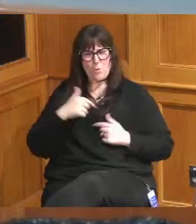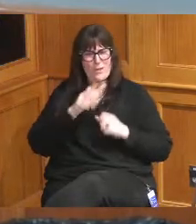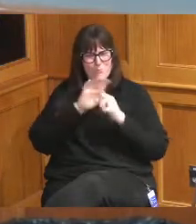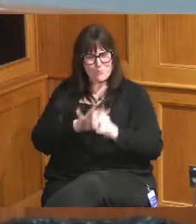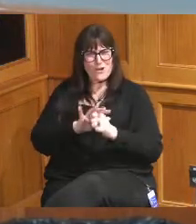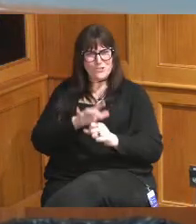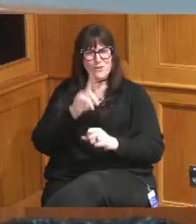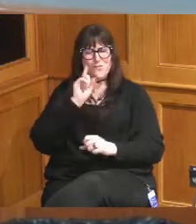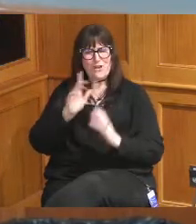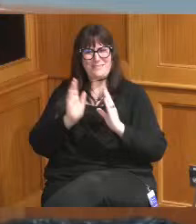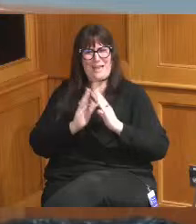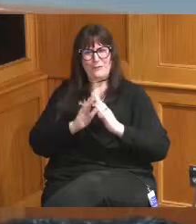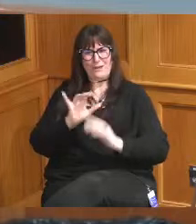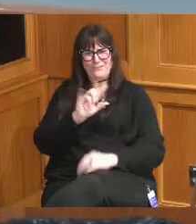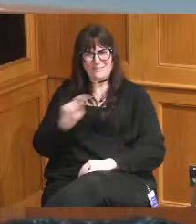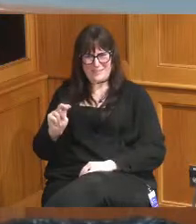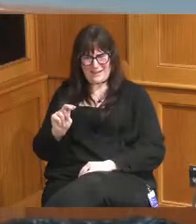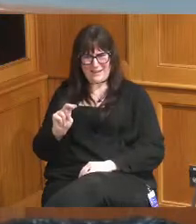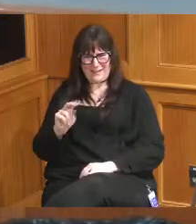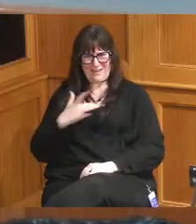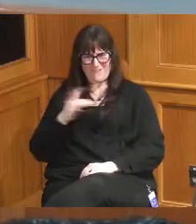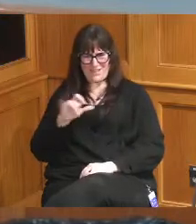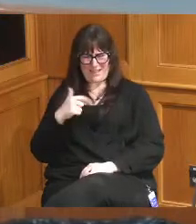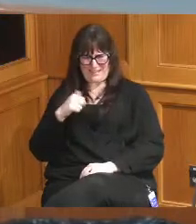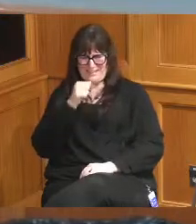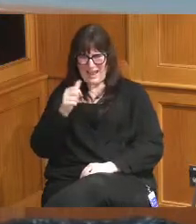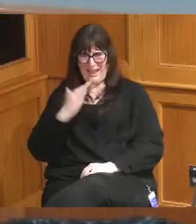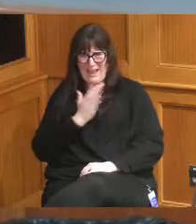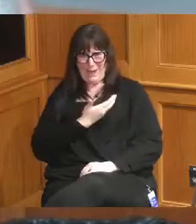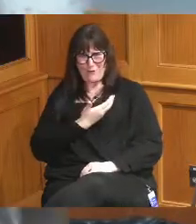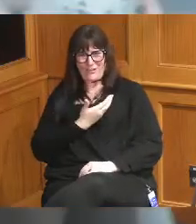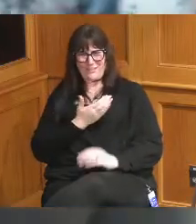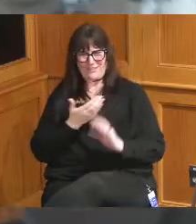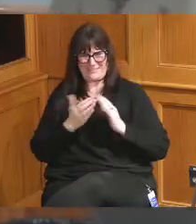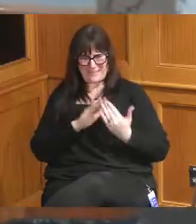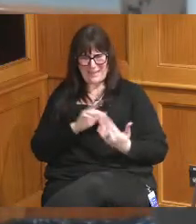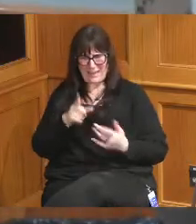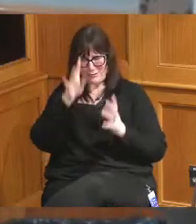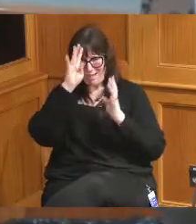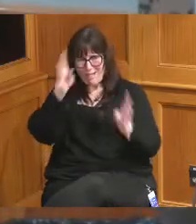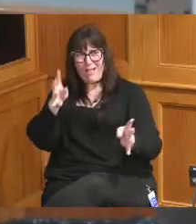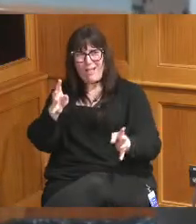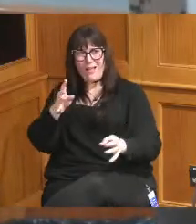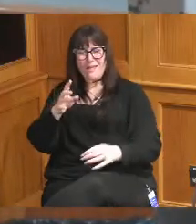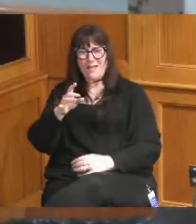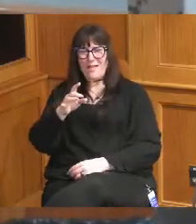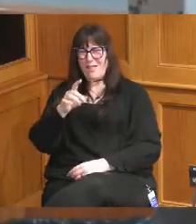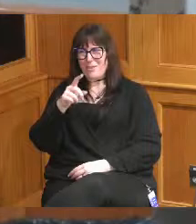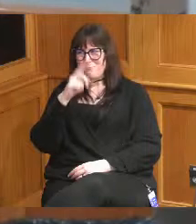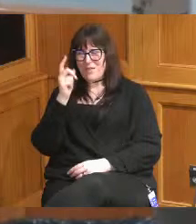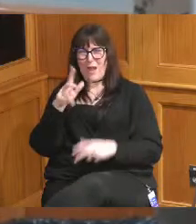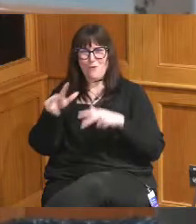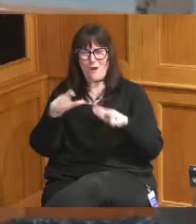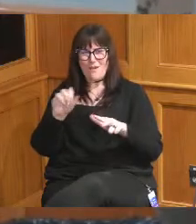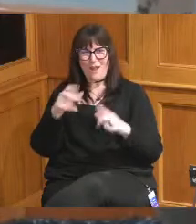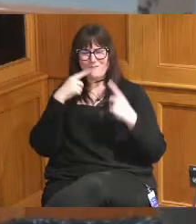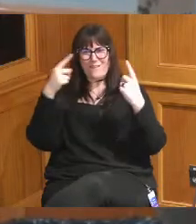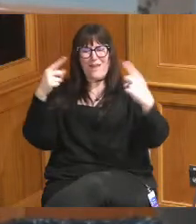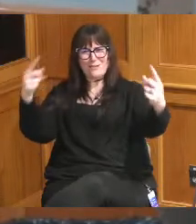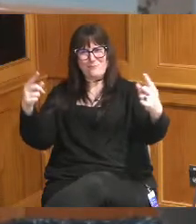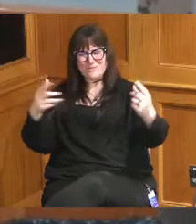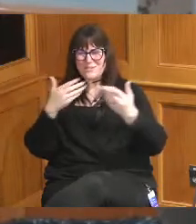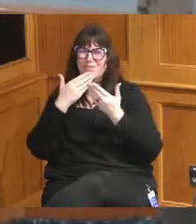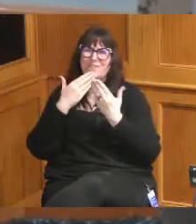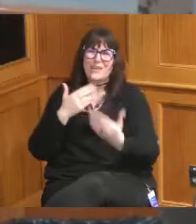downtown Cincinnati, we felt like this wasn't our city, and you came up with another crazy idea, the Black Walk of Fame. So I want to appreciate you. Thank you. Like the